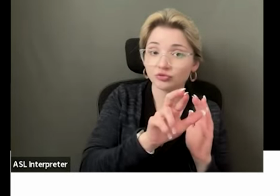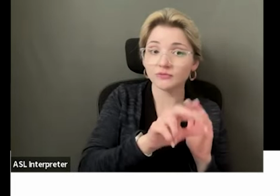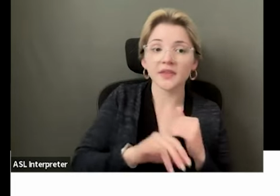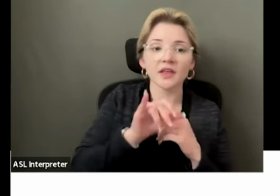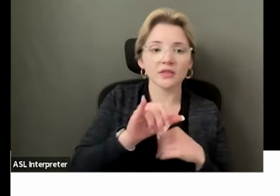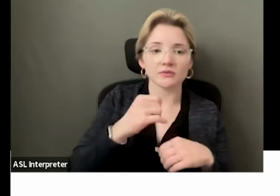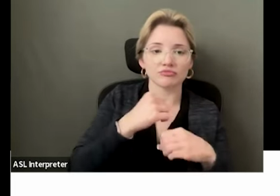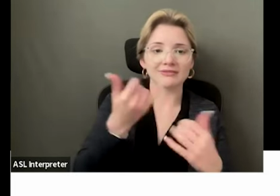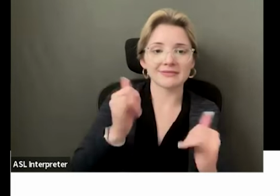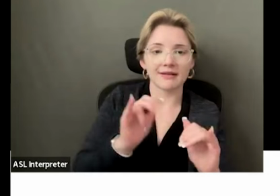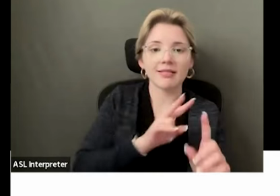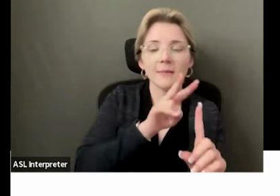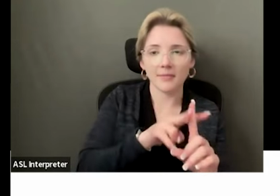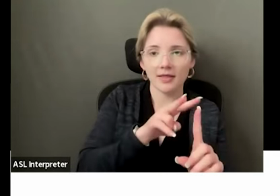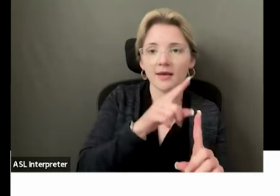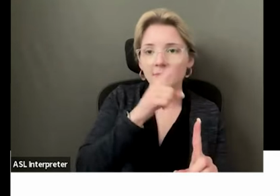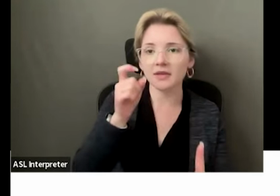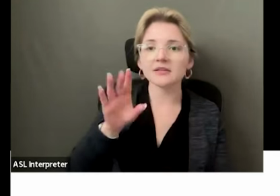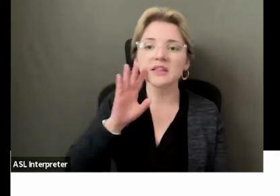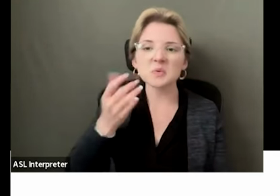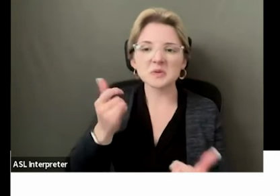they're receiving a subsidy. So